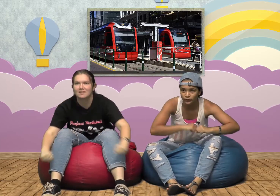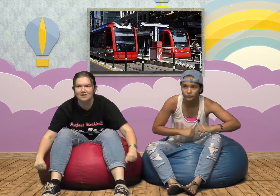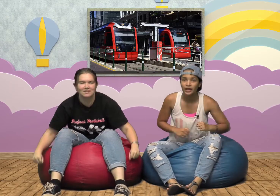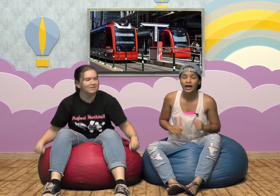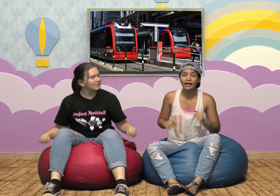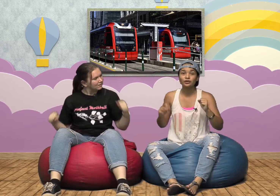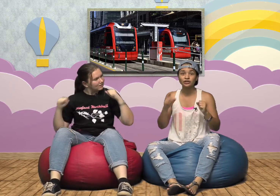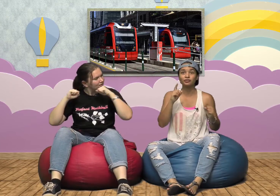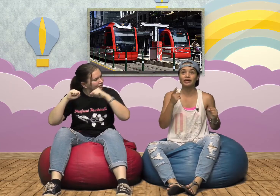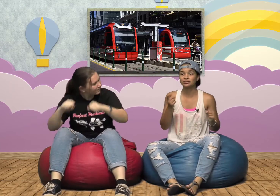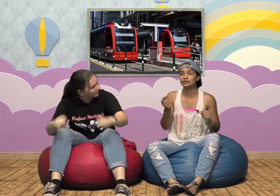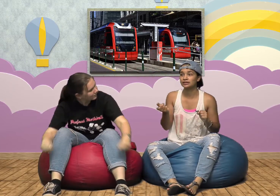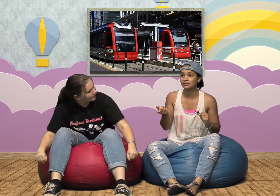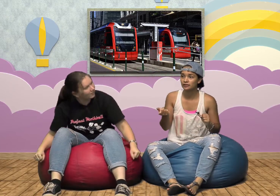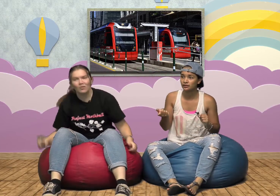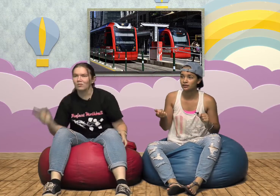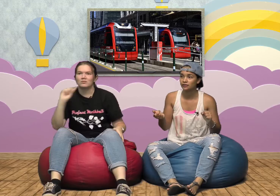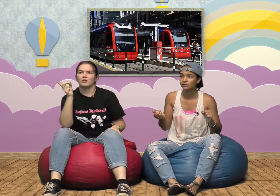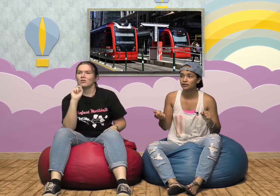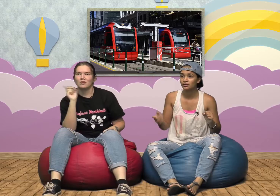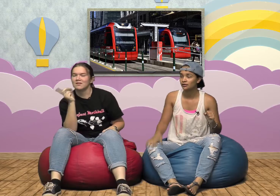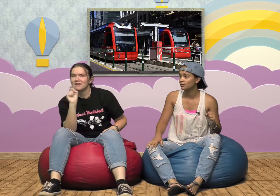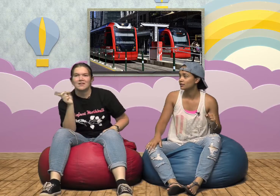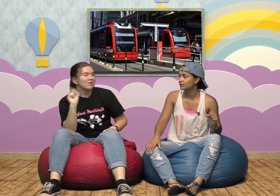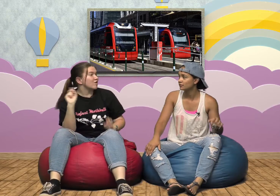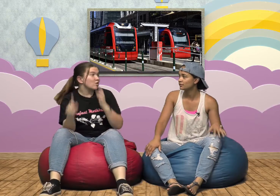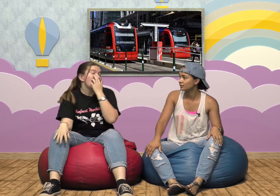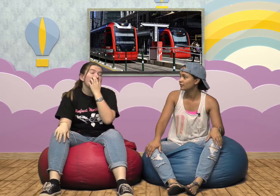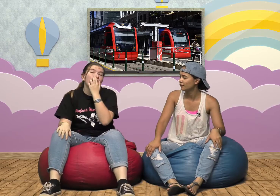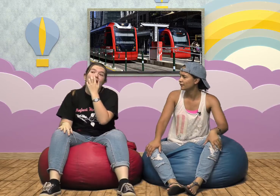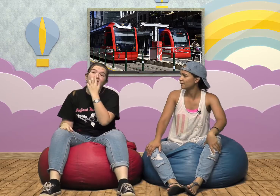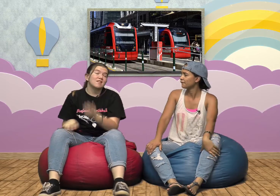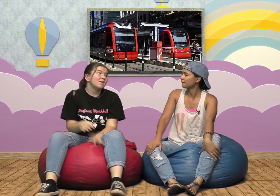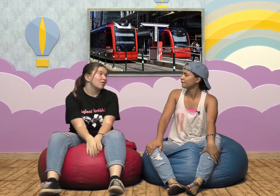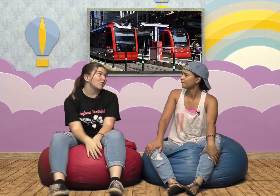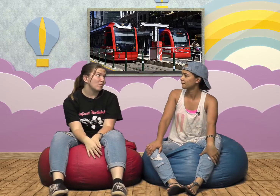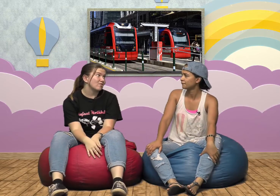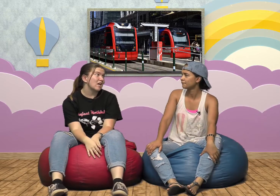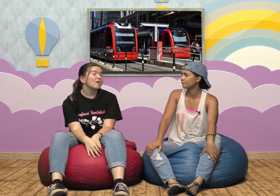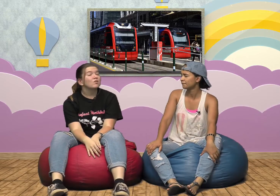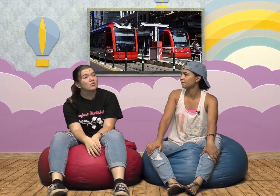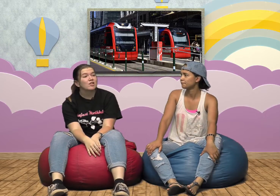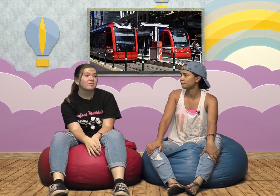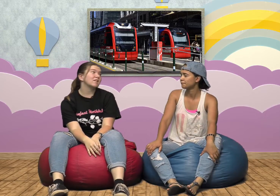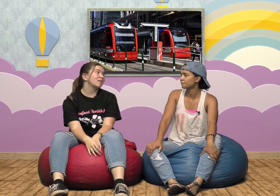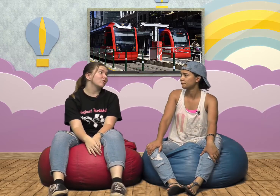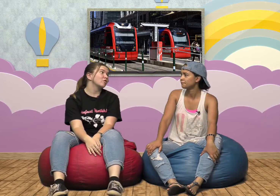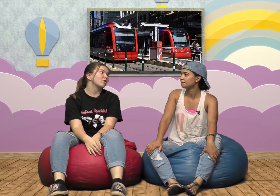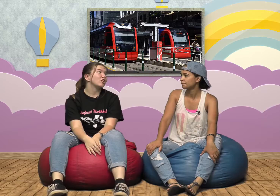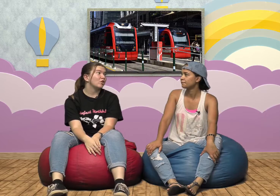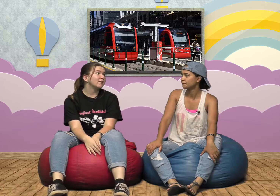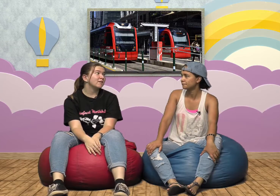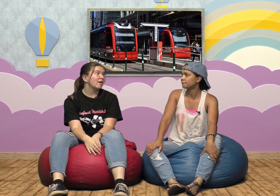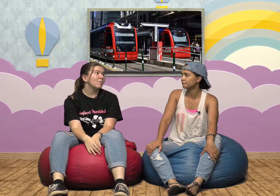alone, guys. And don't turn your back to the sea. Oh, no. Because I've seen those waves. I used to live at the